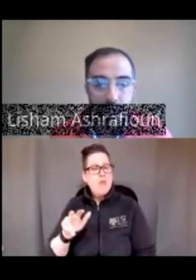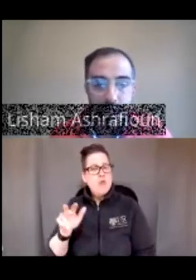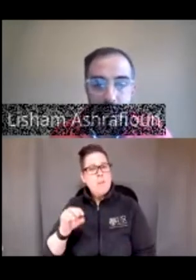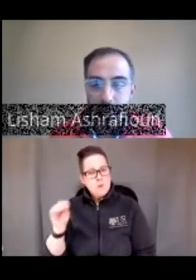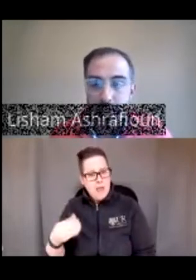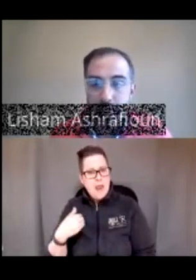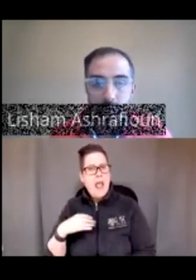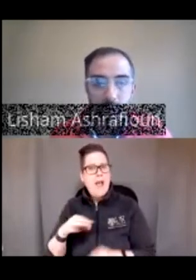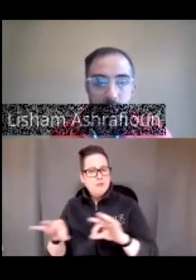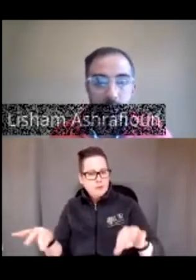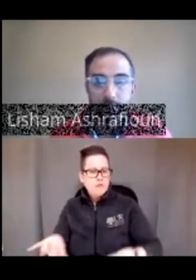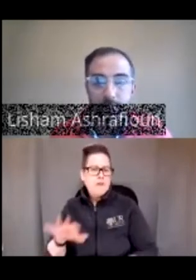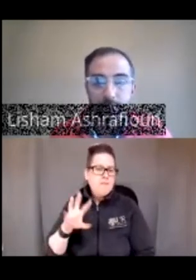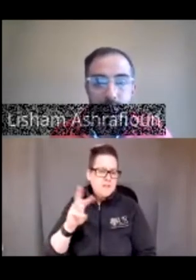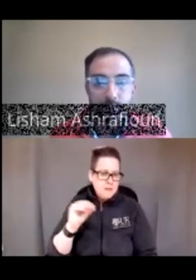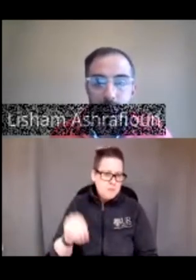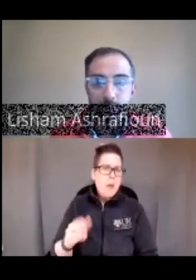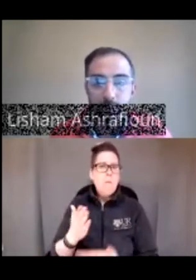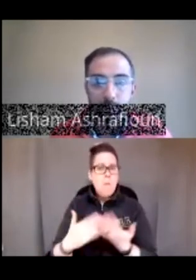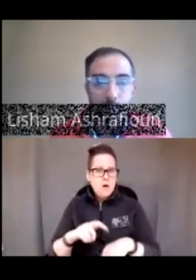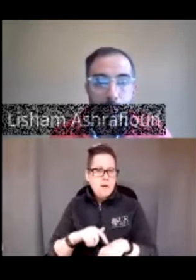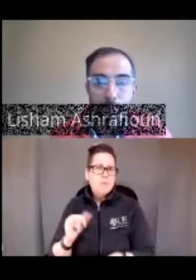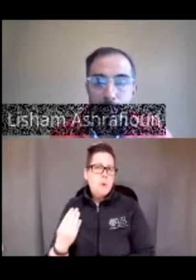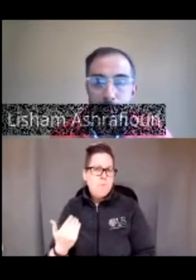and 56% respectively.